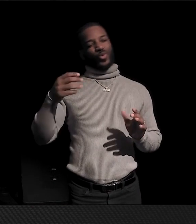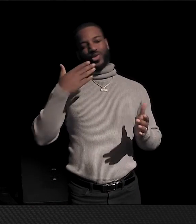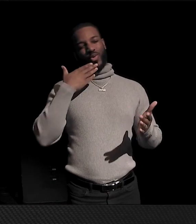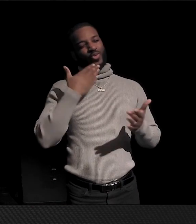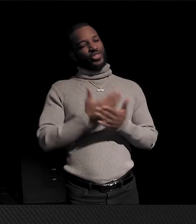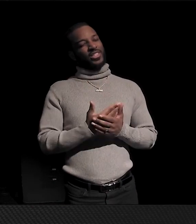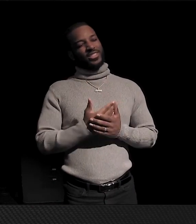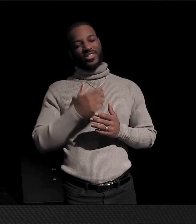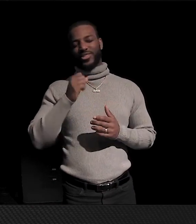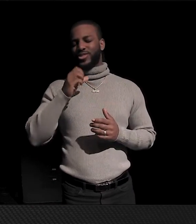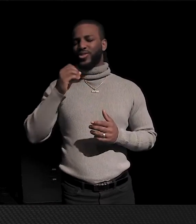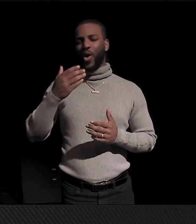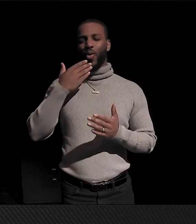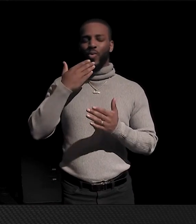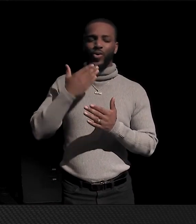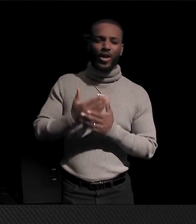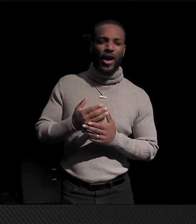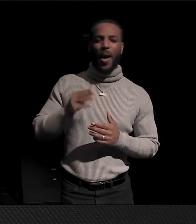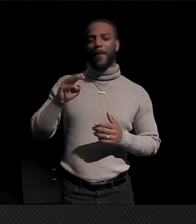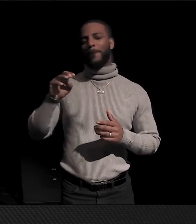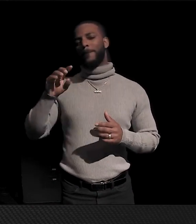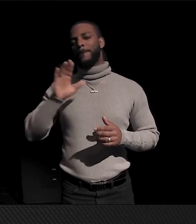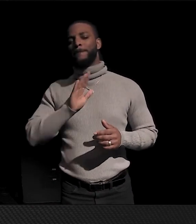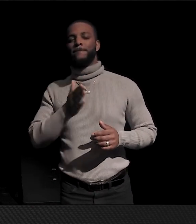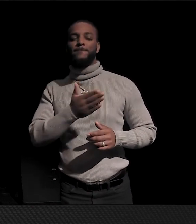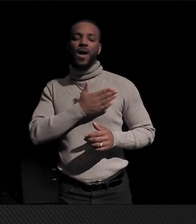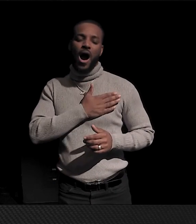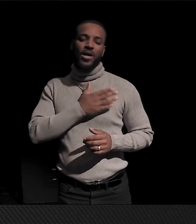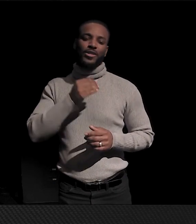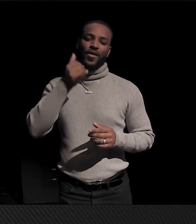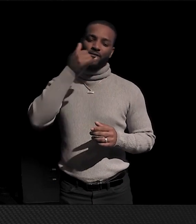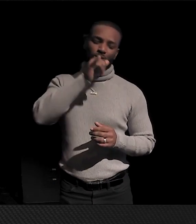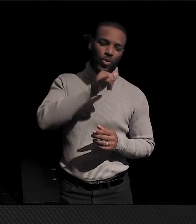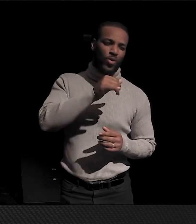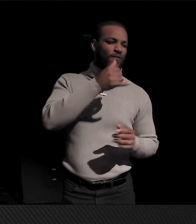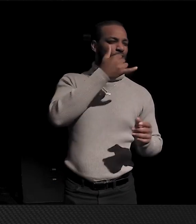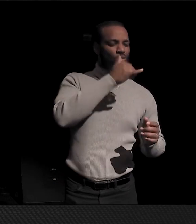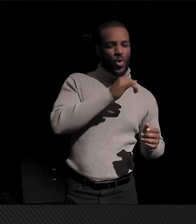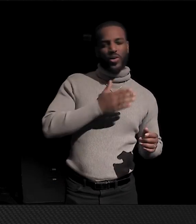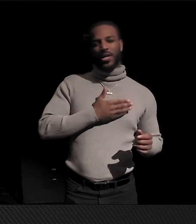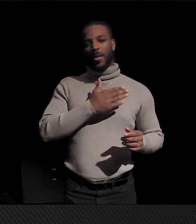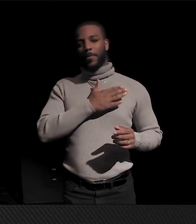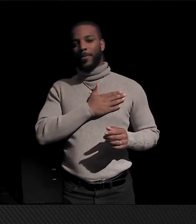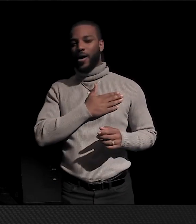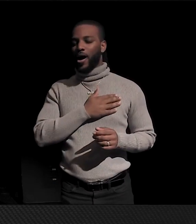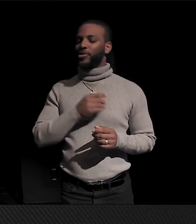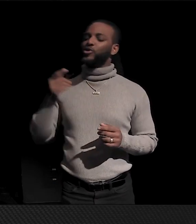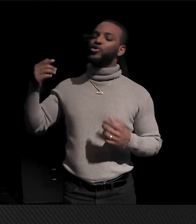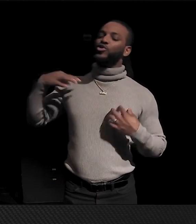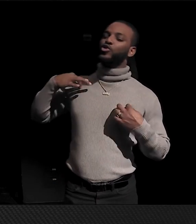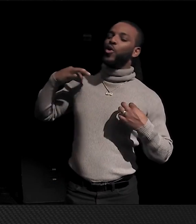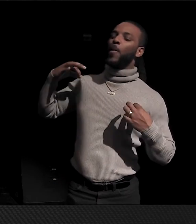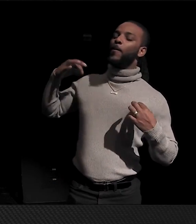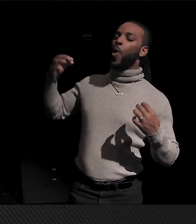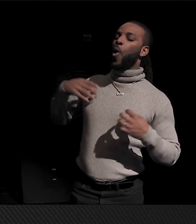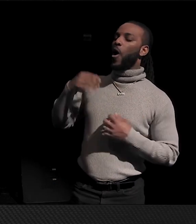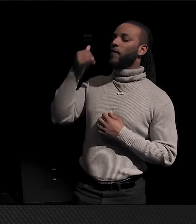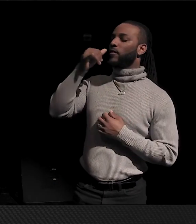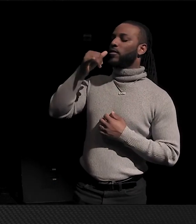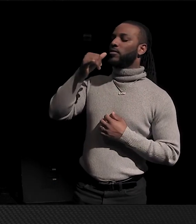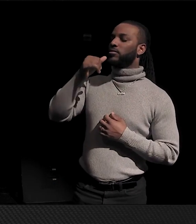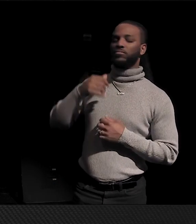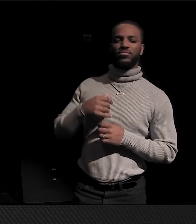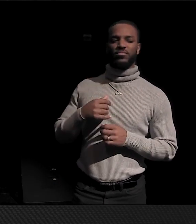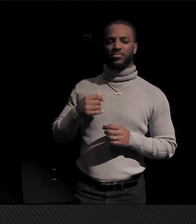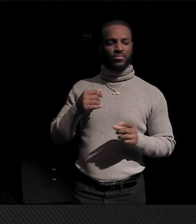good. So good. Monks and Fools. Fools and Monks. It's your boy, Clay. Monks and Fools.